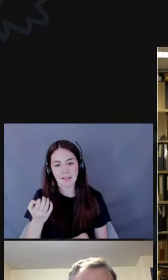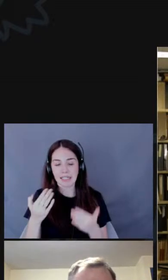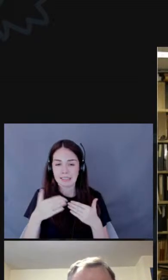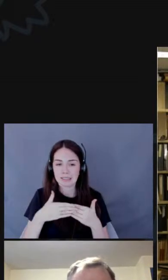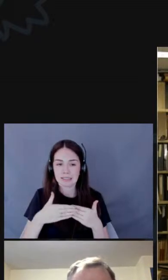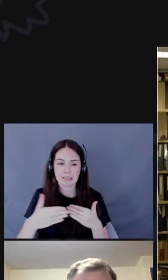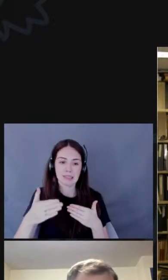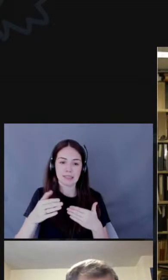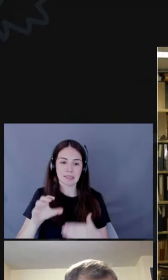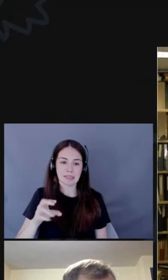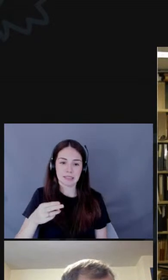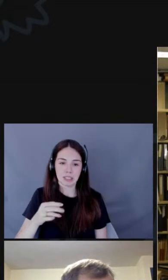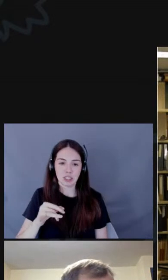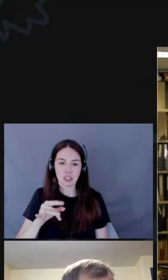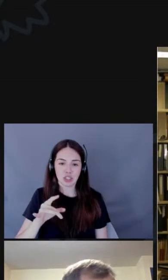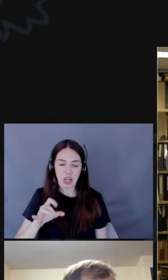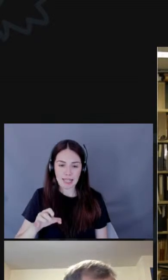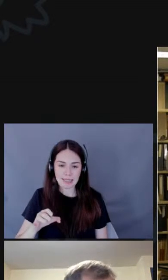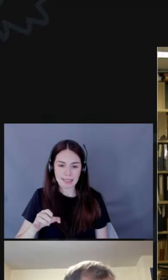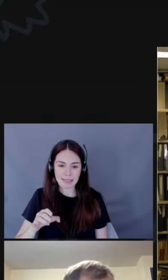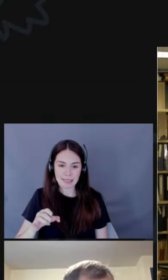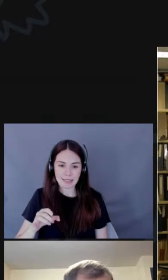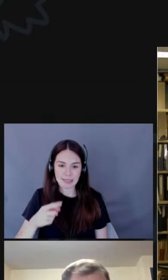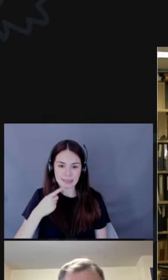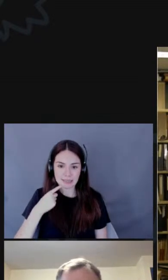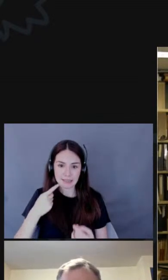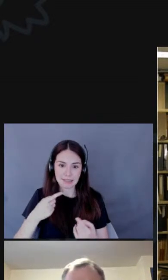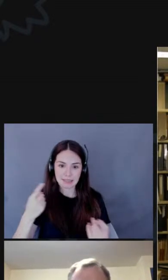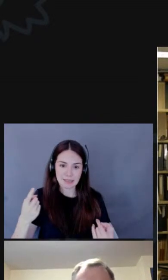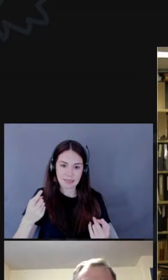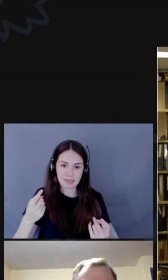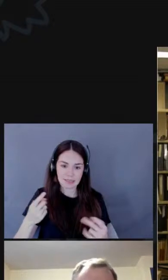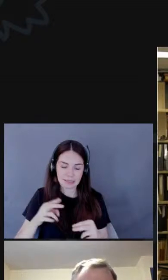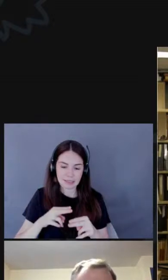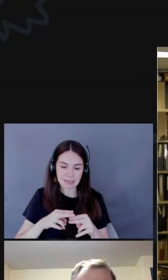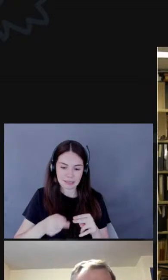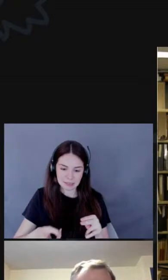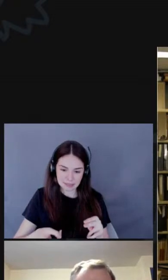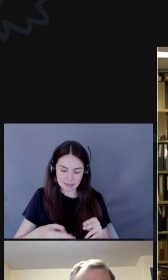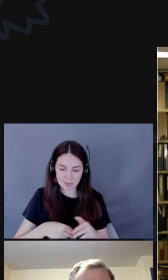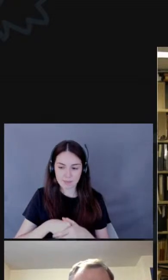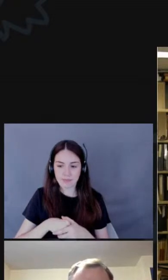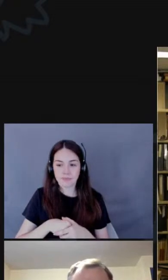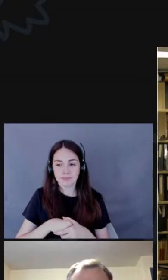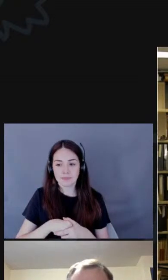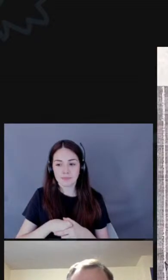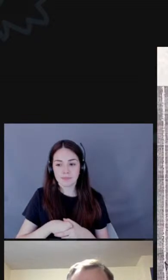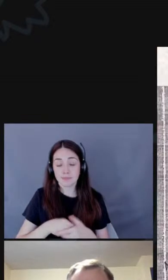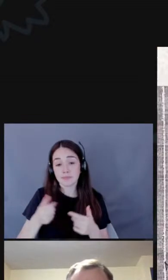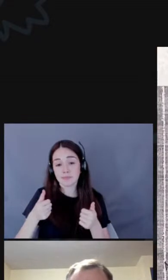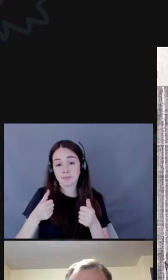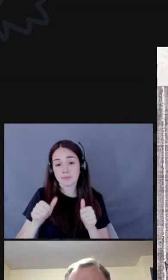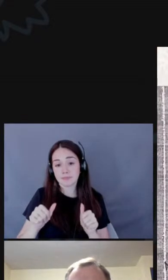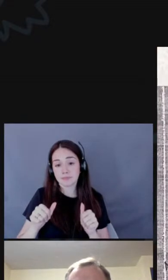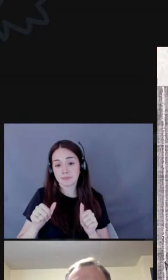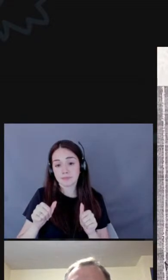Chessie's star began to fall, unfortunately. There was an attempt to do image enhancement on the video.